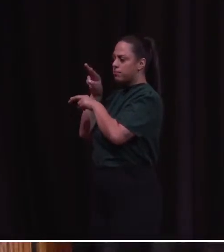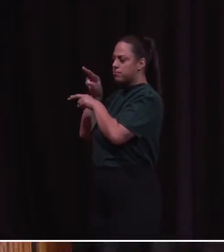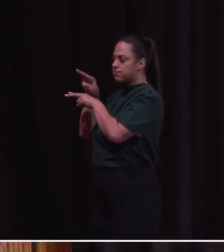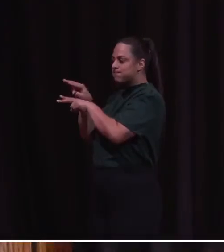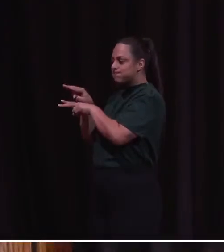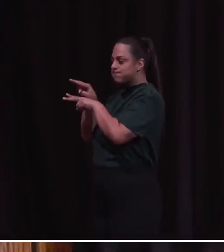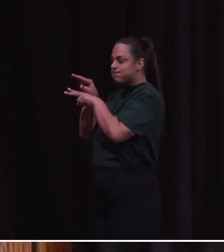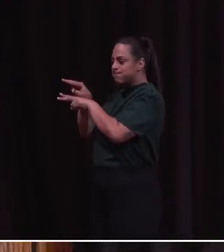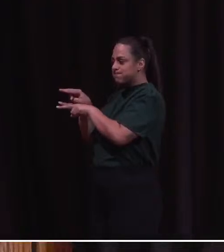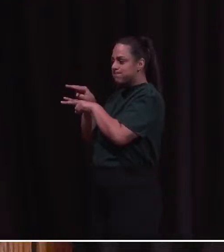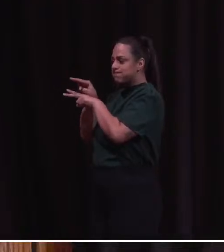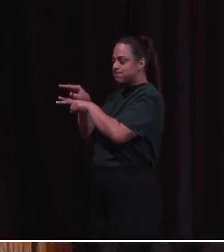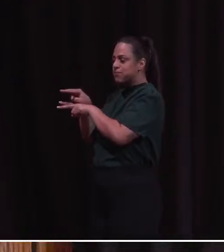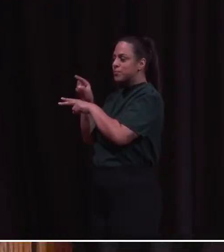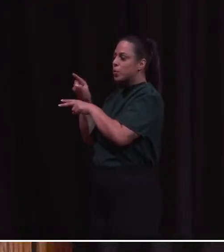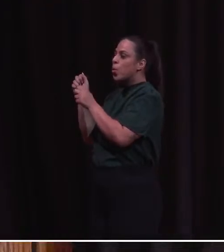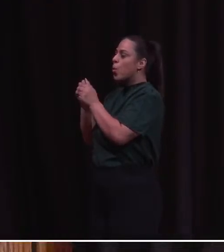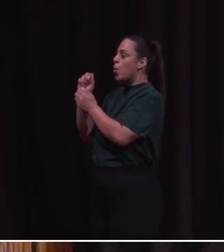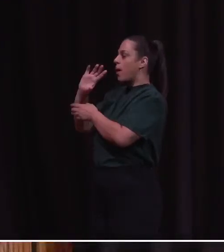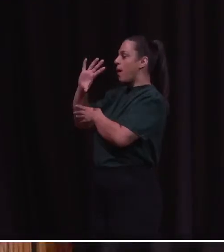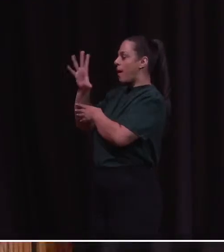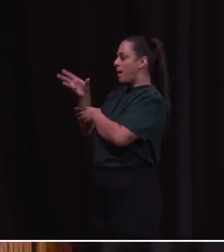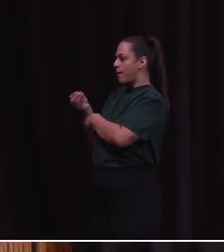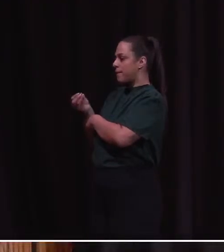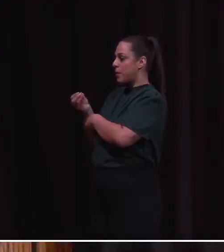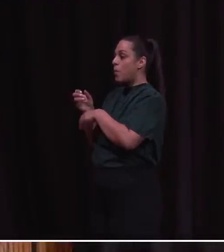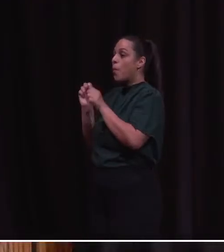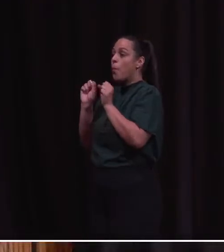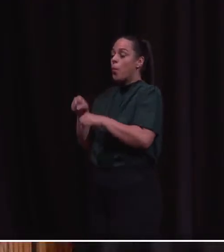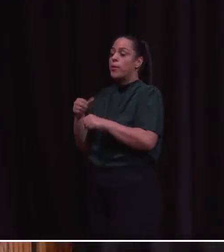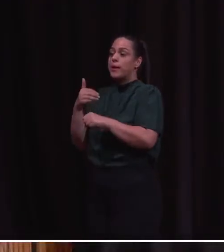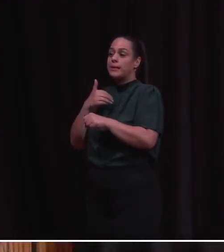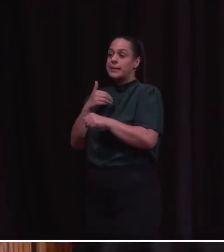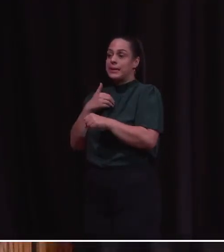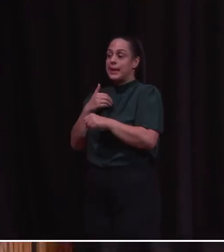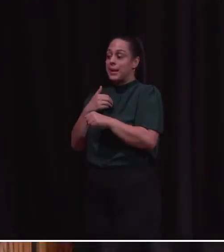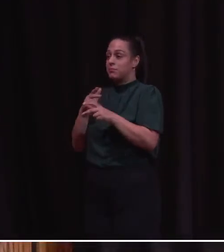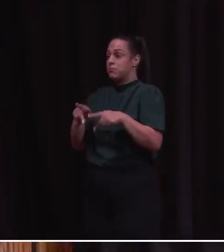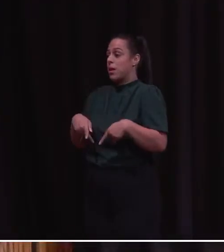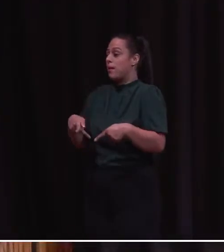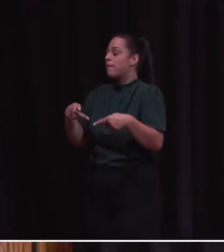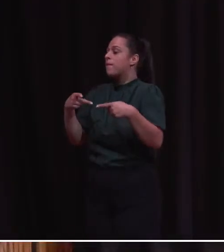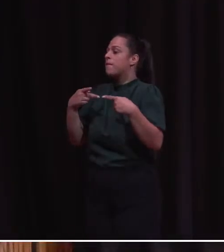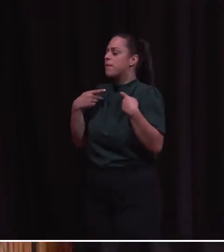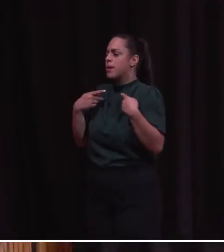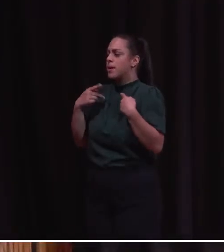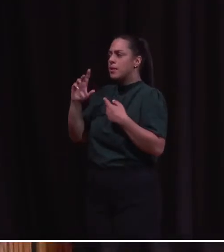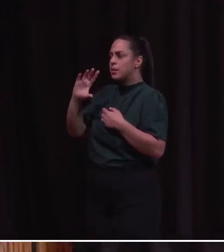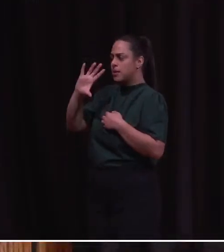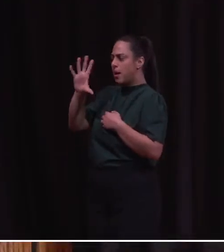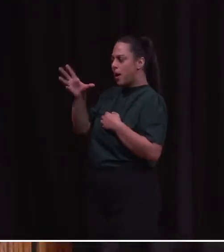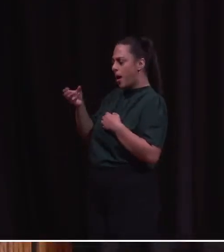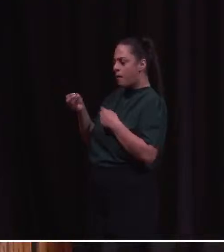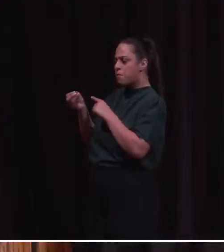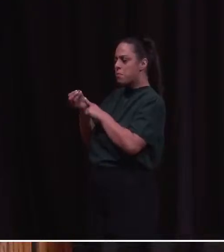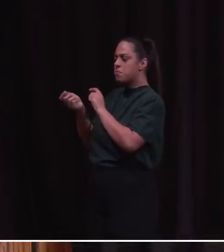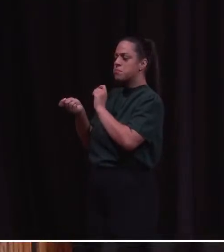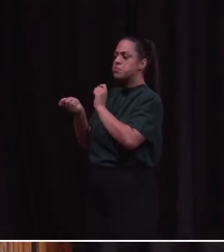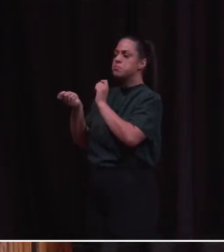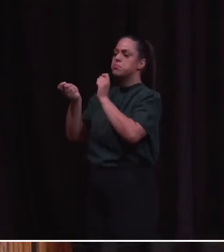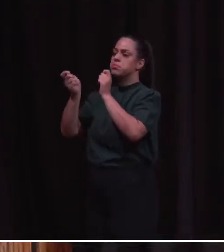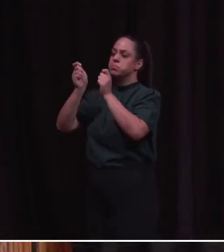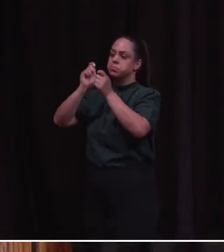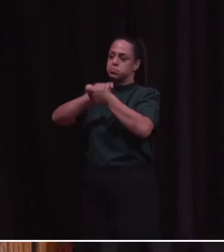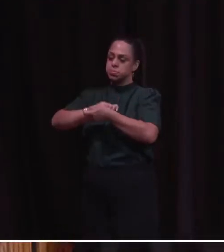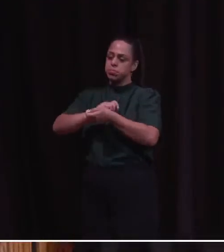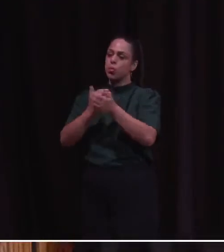of Africans were transformed, their bodies and subjectivities were at once placed under a new governing mechanism.